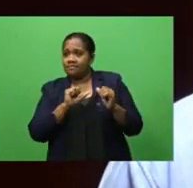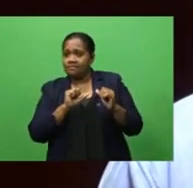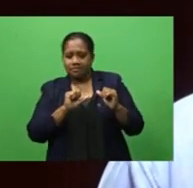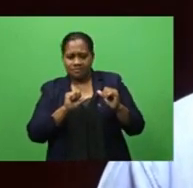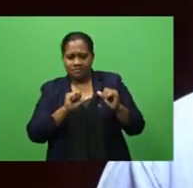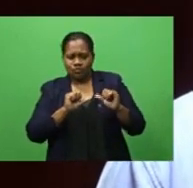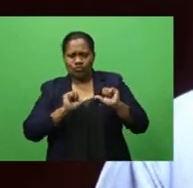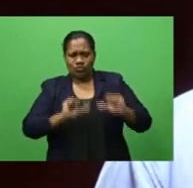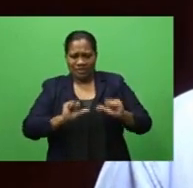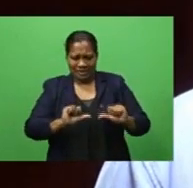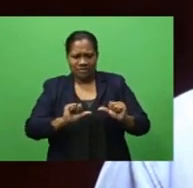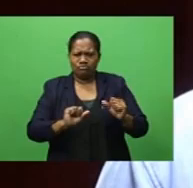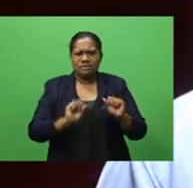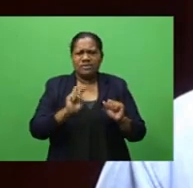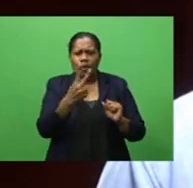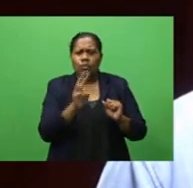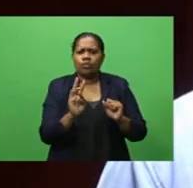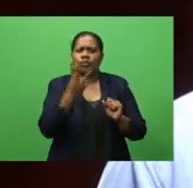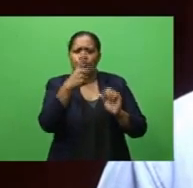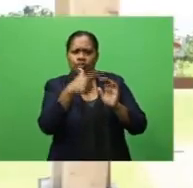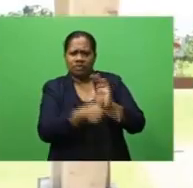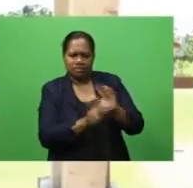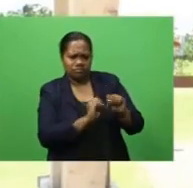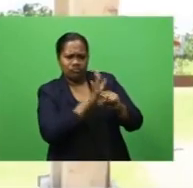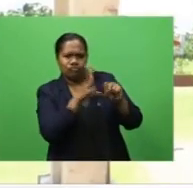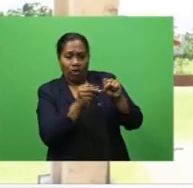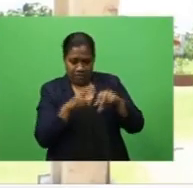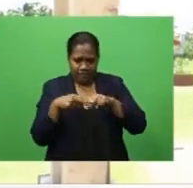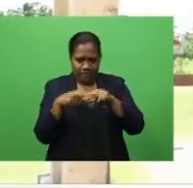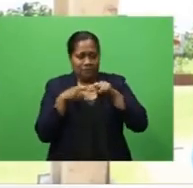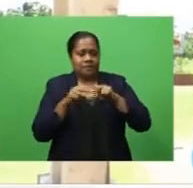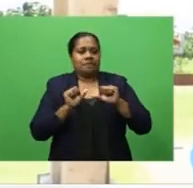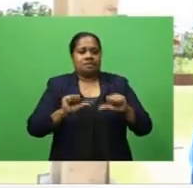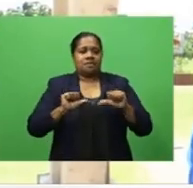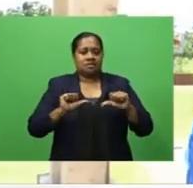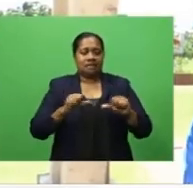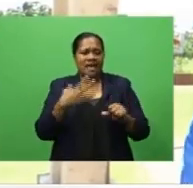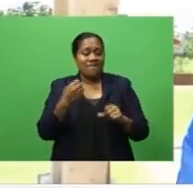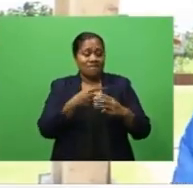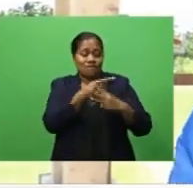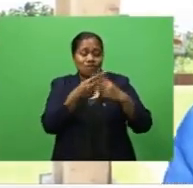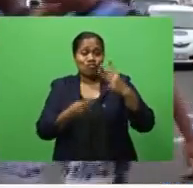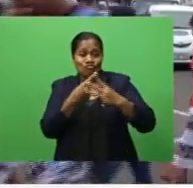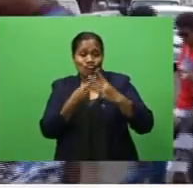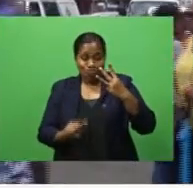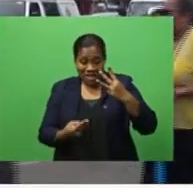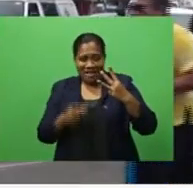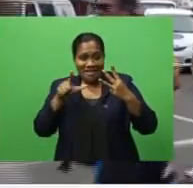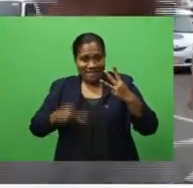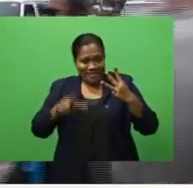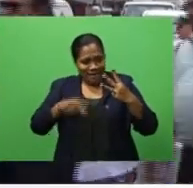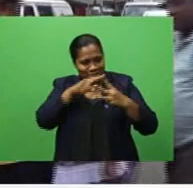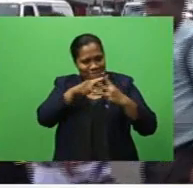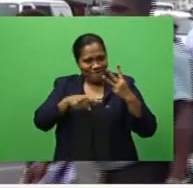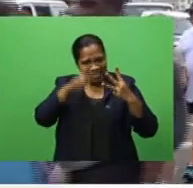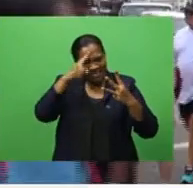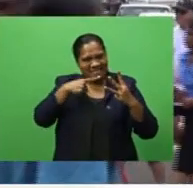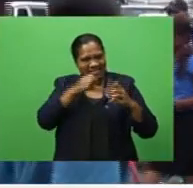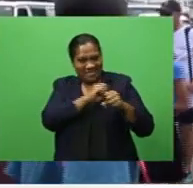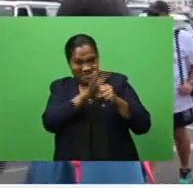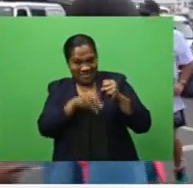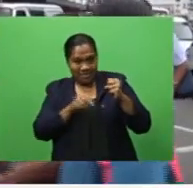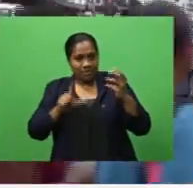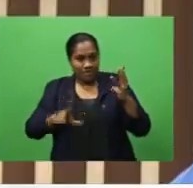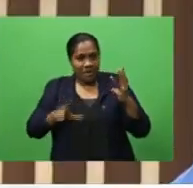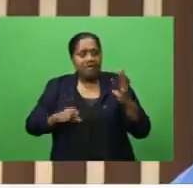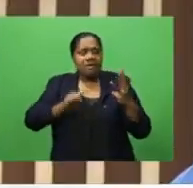this disease in Fiji. With only 3 active cases remaining, Dr. Wanganembete says the patients are